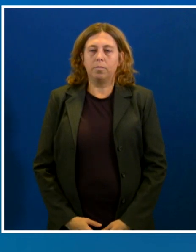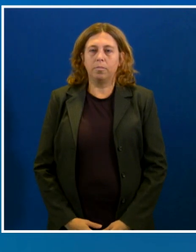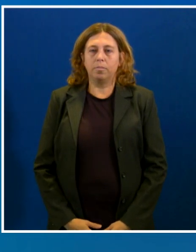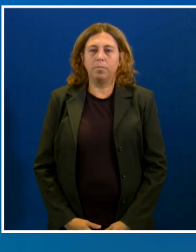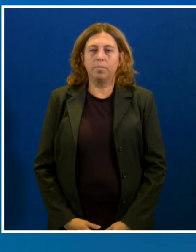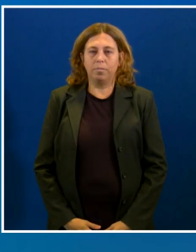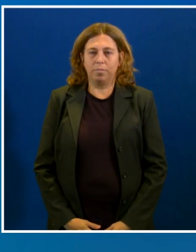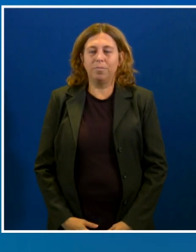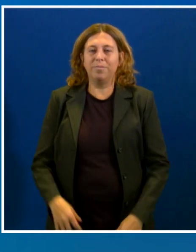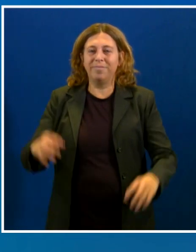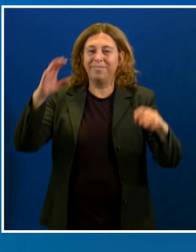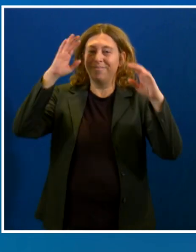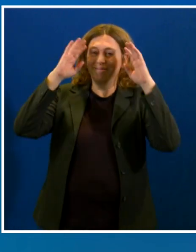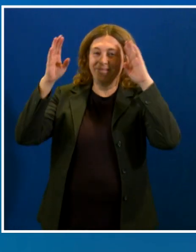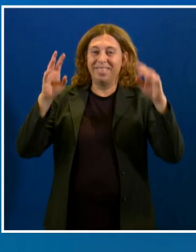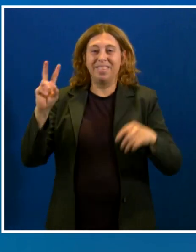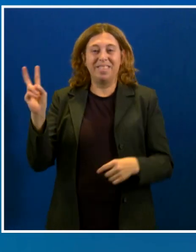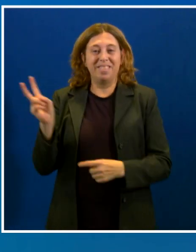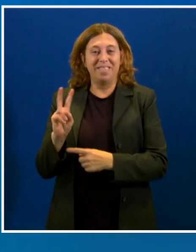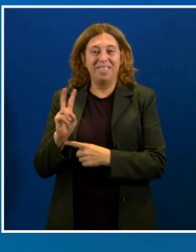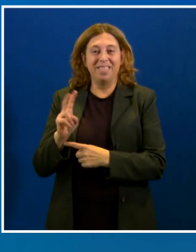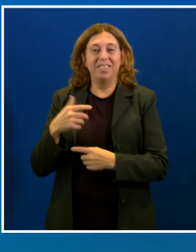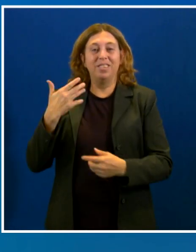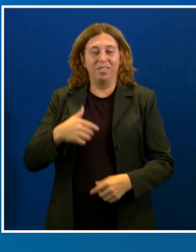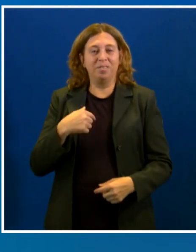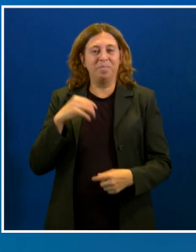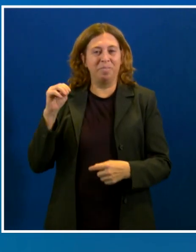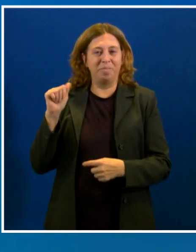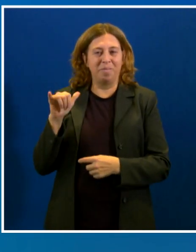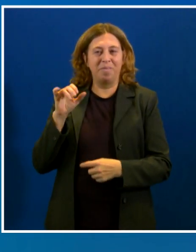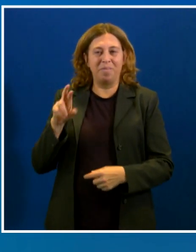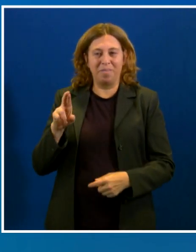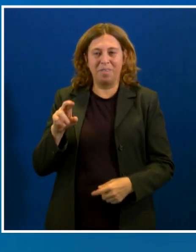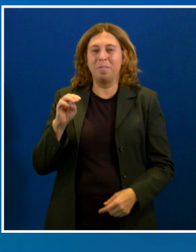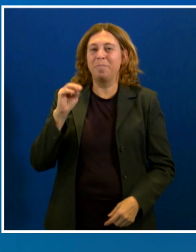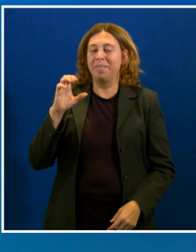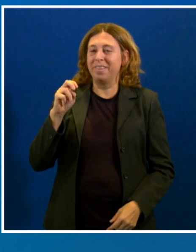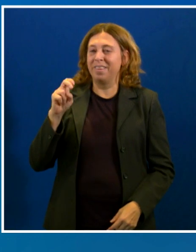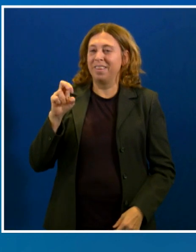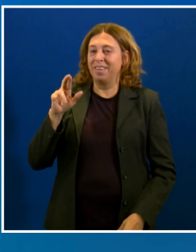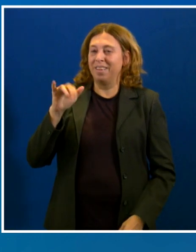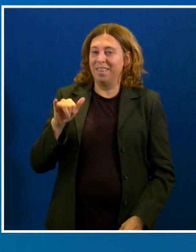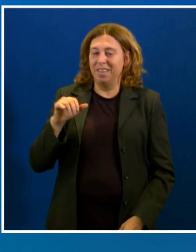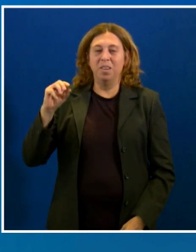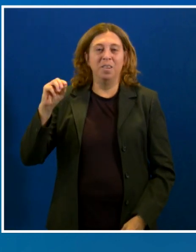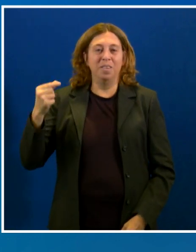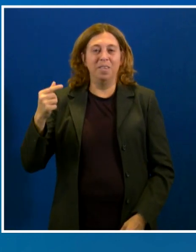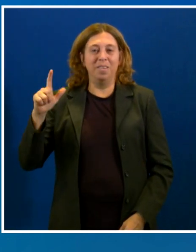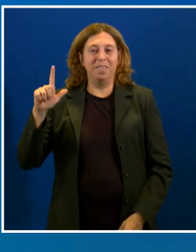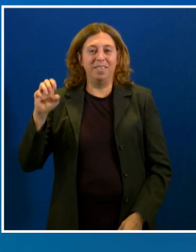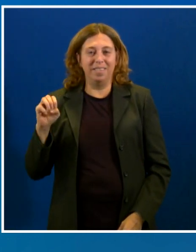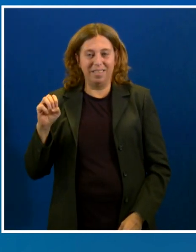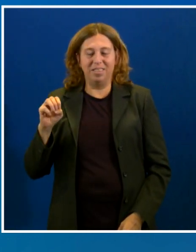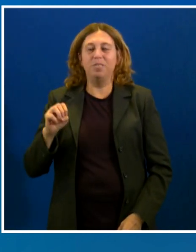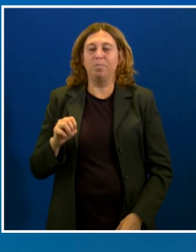Hello, Vancouver. I'm McEnerny-Ogle, Mayor for the City of Vancouver, and today is Friday, January